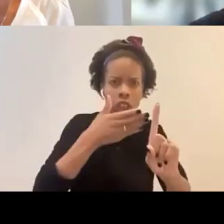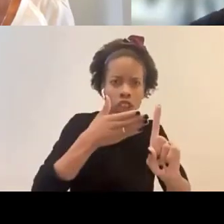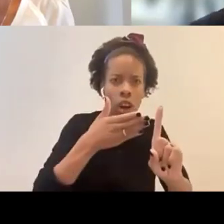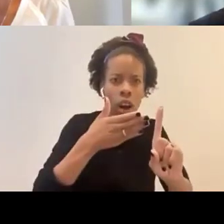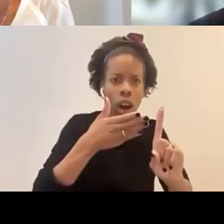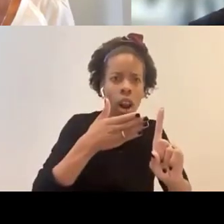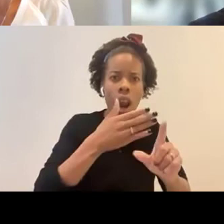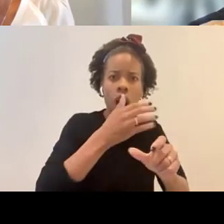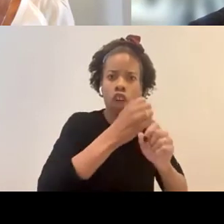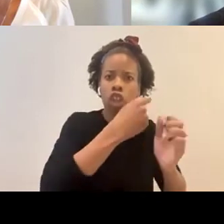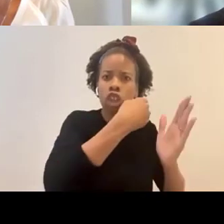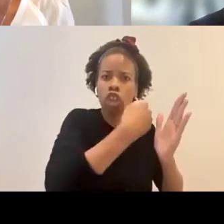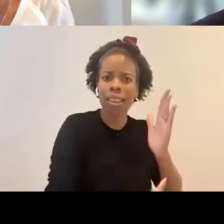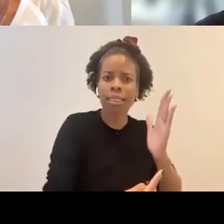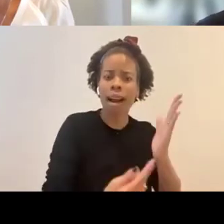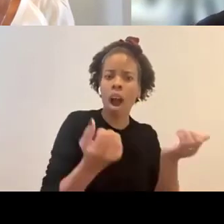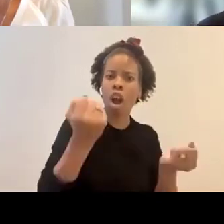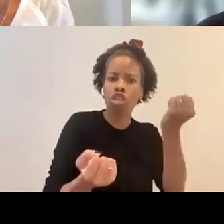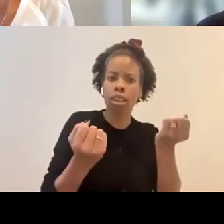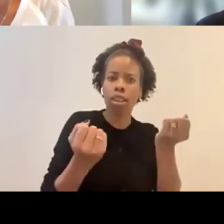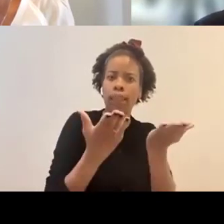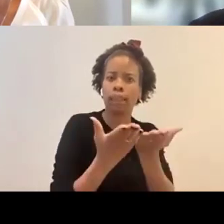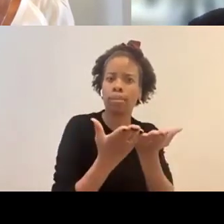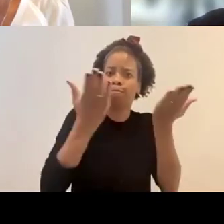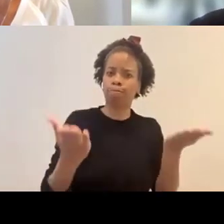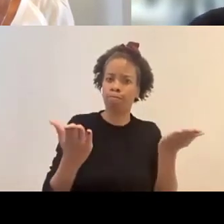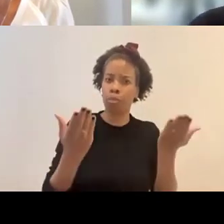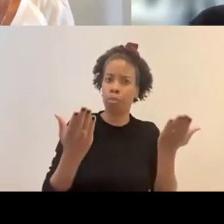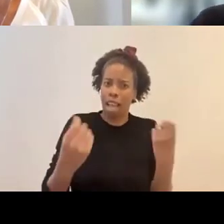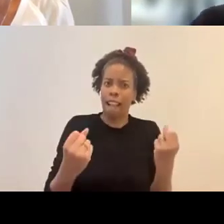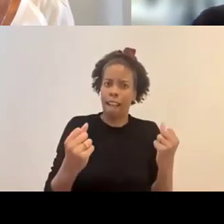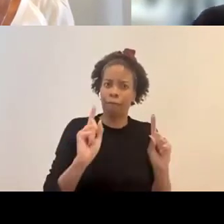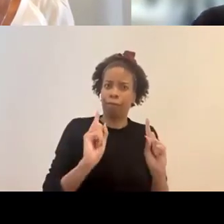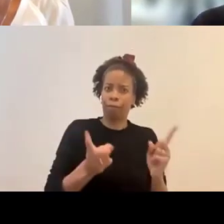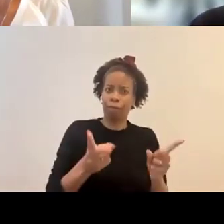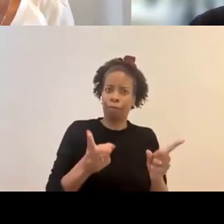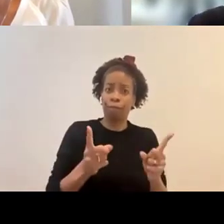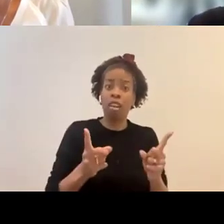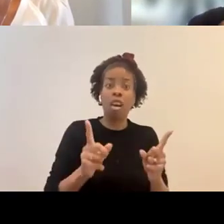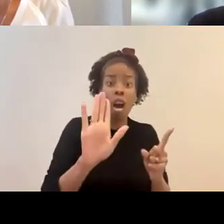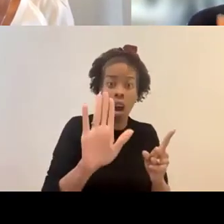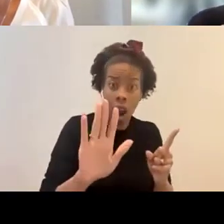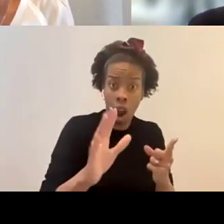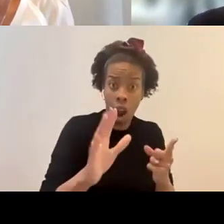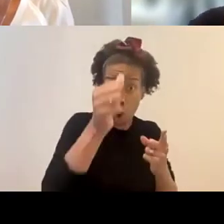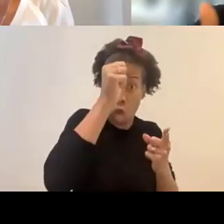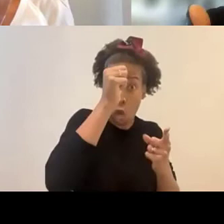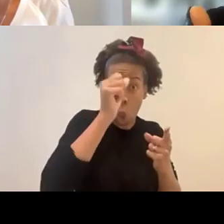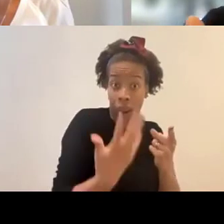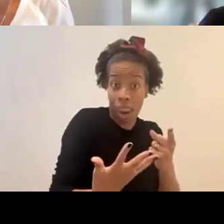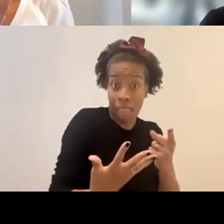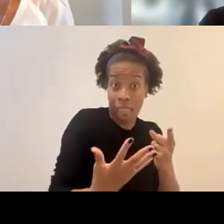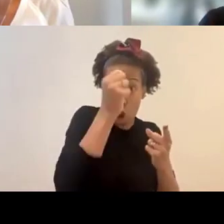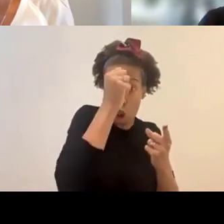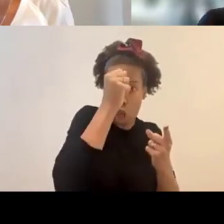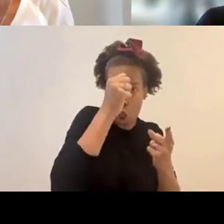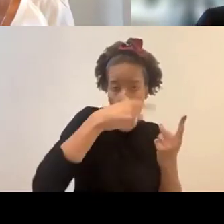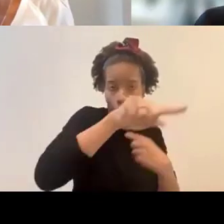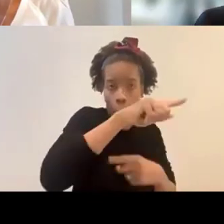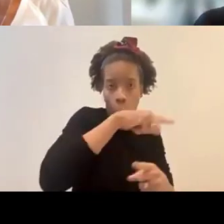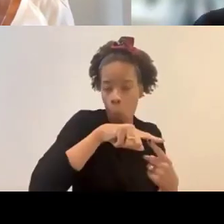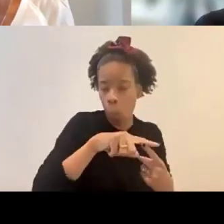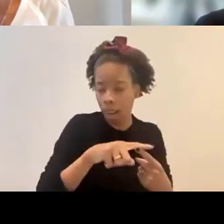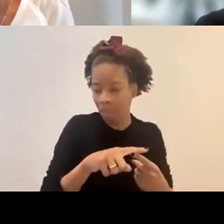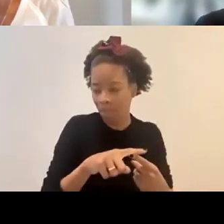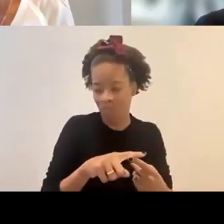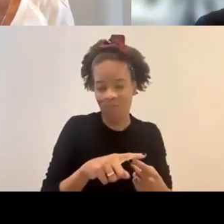gender justice lens, a gender equality lens, what does it mean? We can tell people and we know what it looks like and we